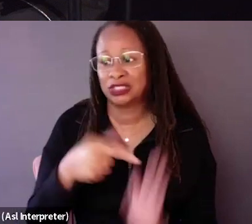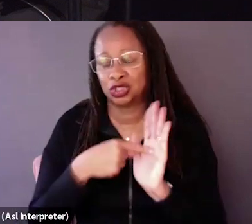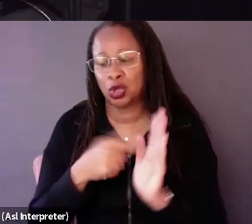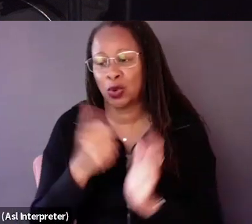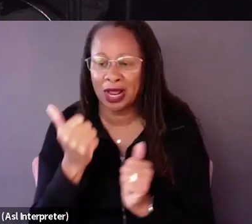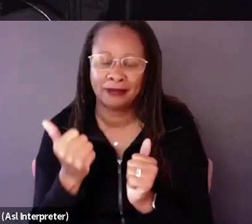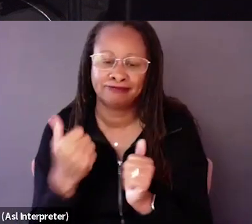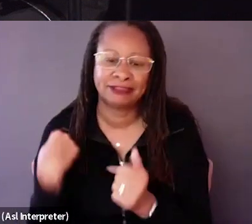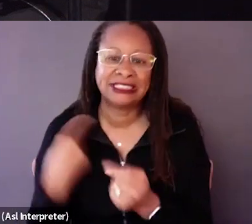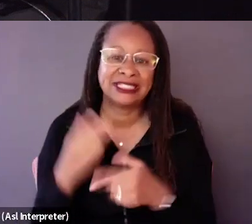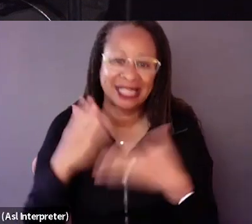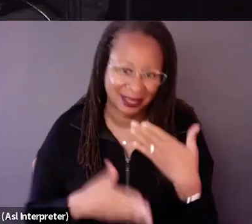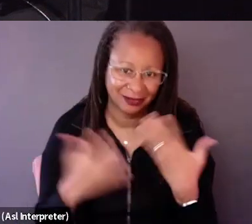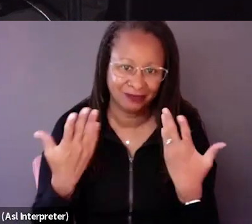and